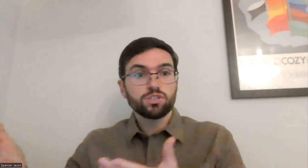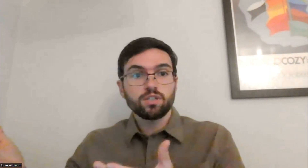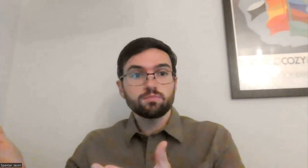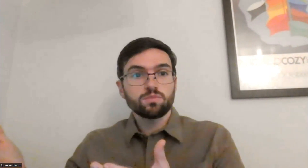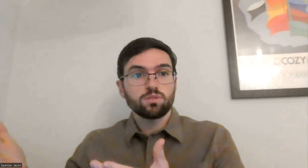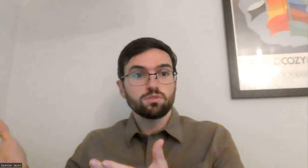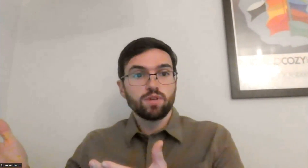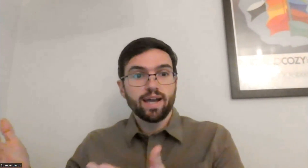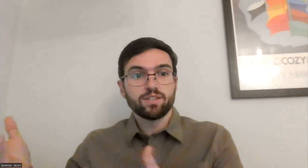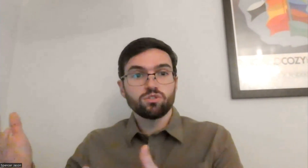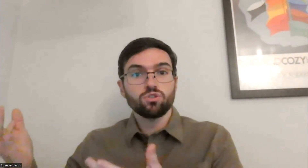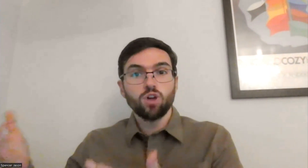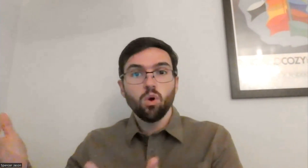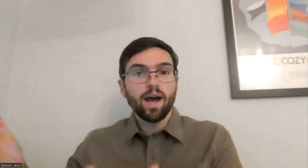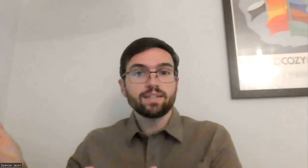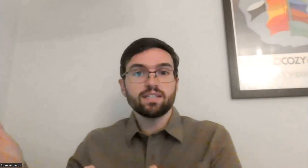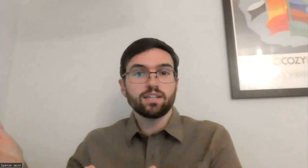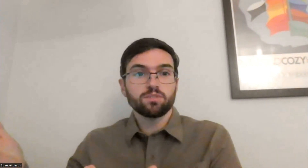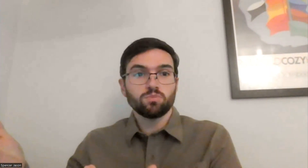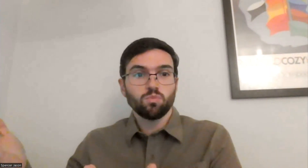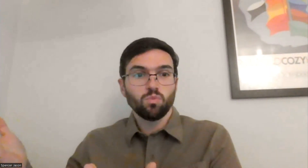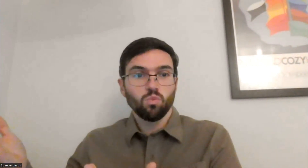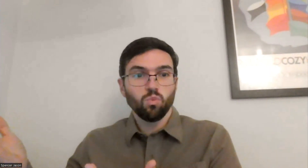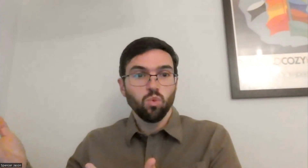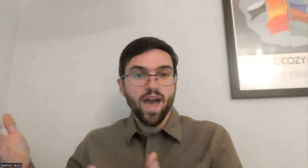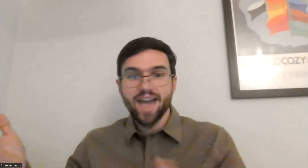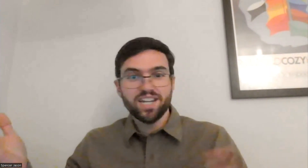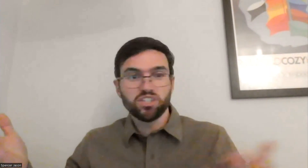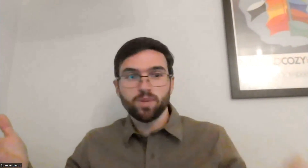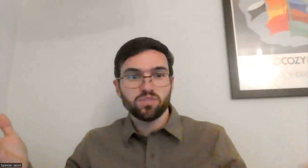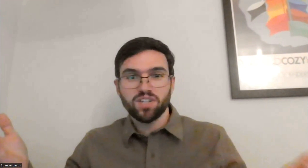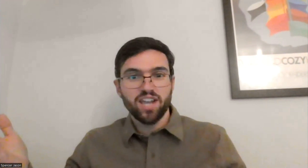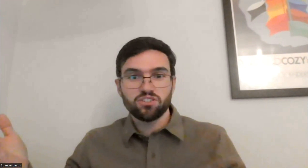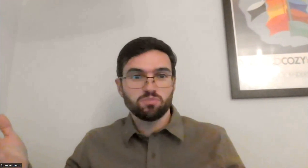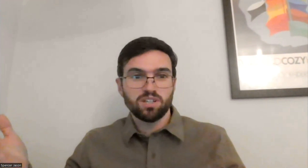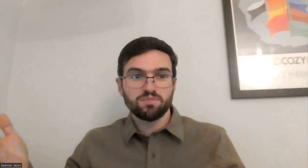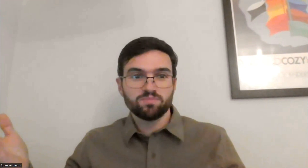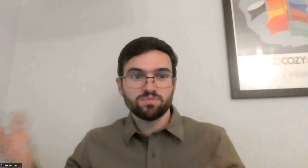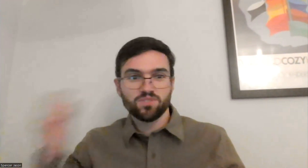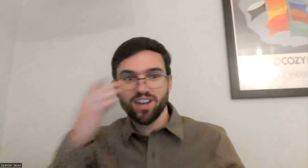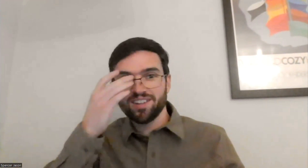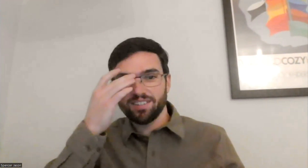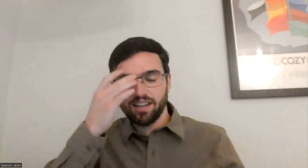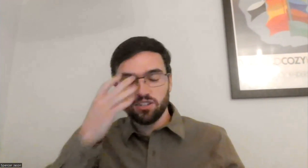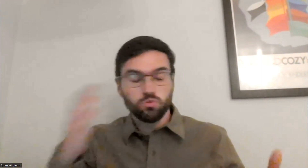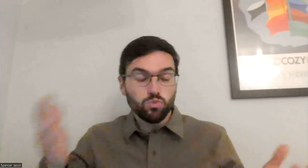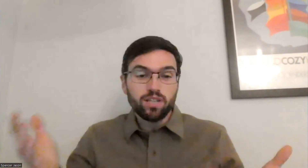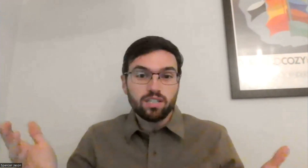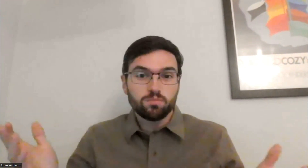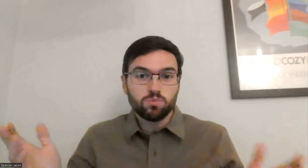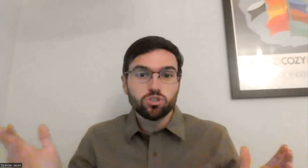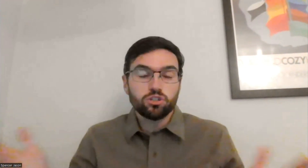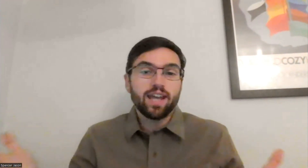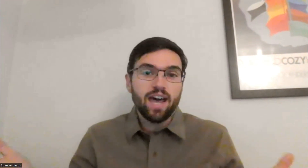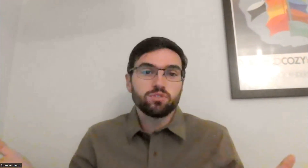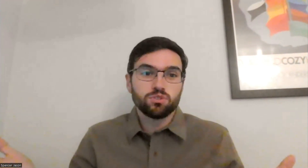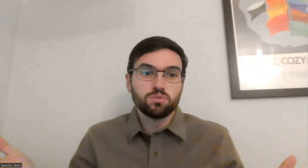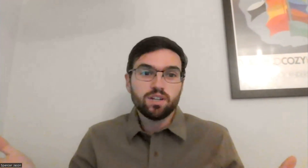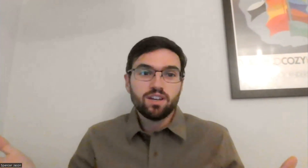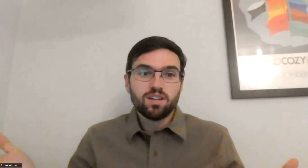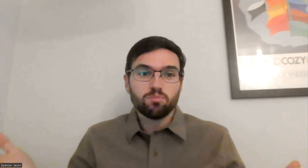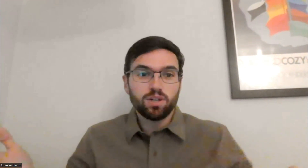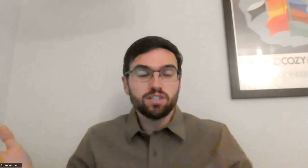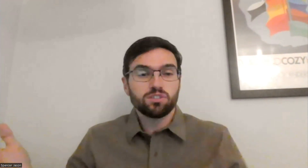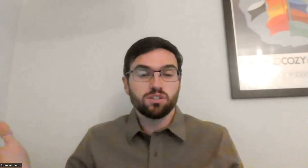in purchasing, who Right. has no idea what any of the specifications mean, right? And really shouldn't have